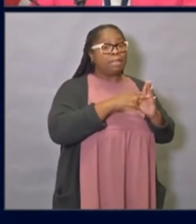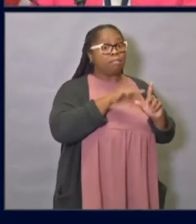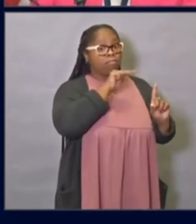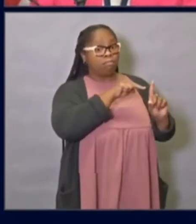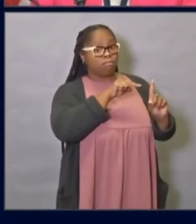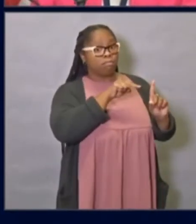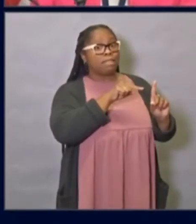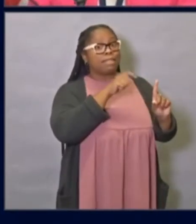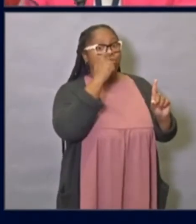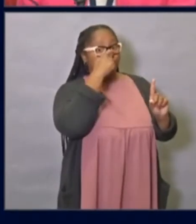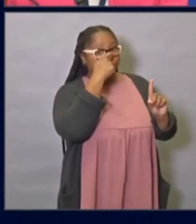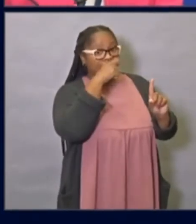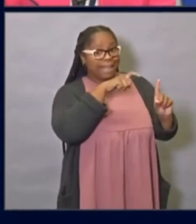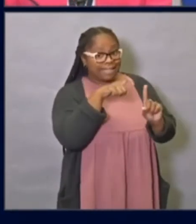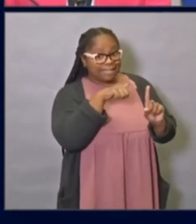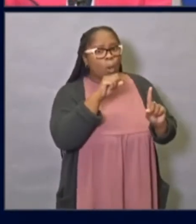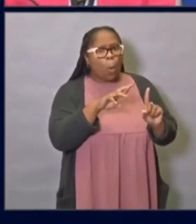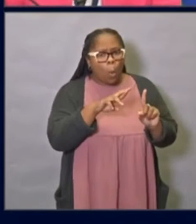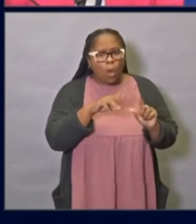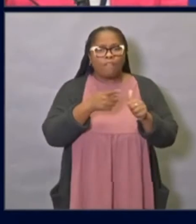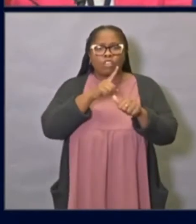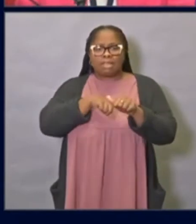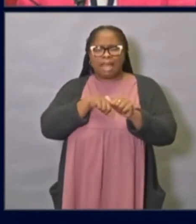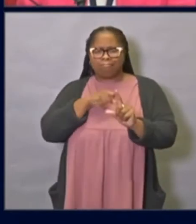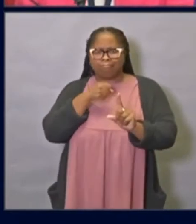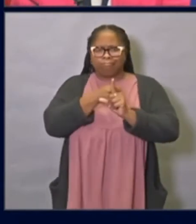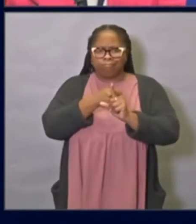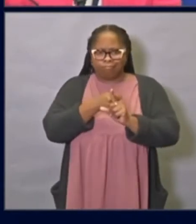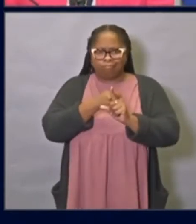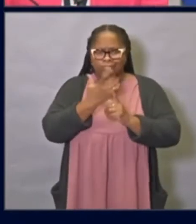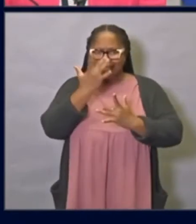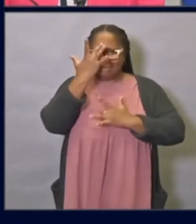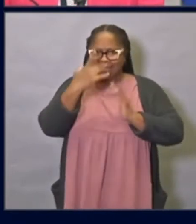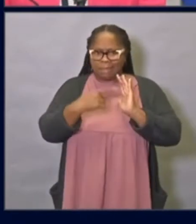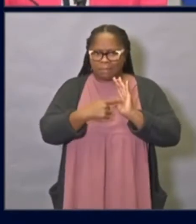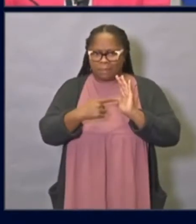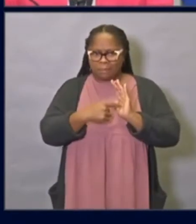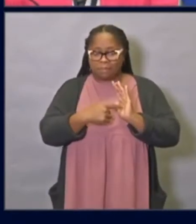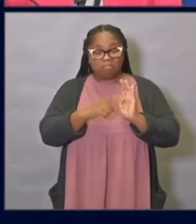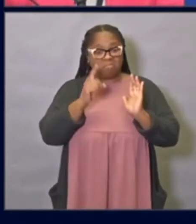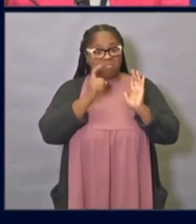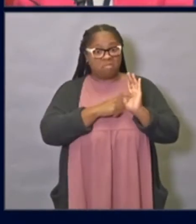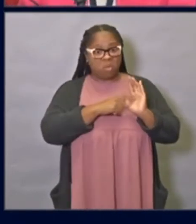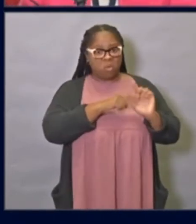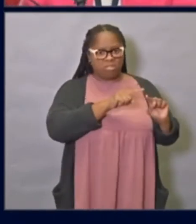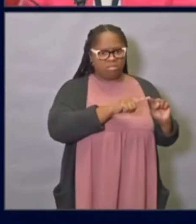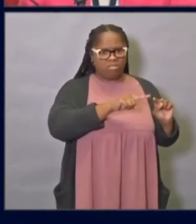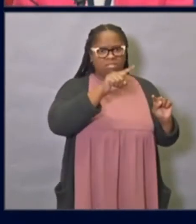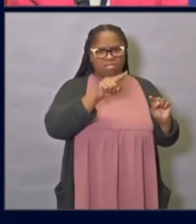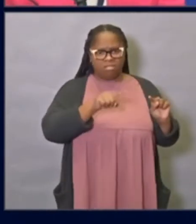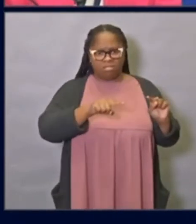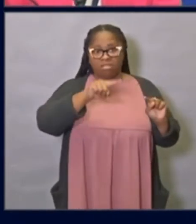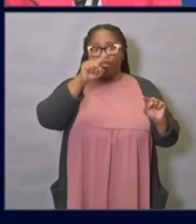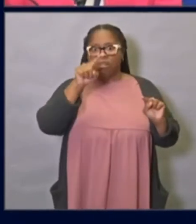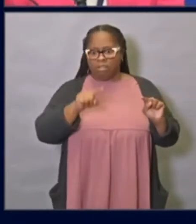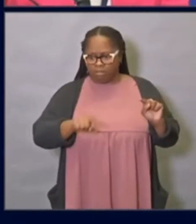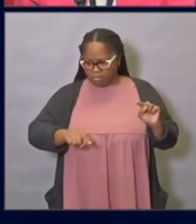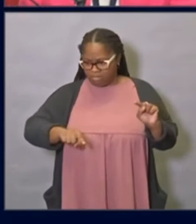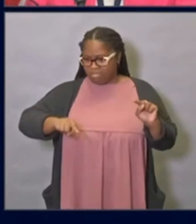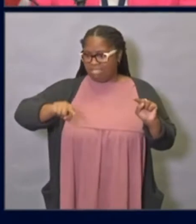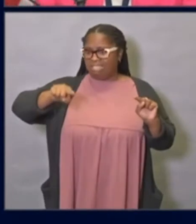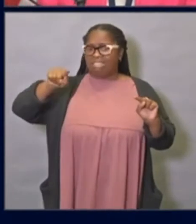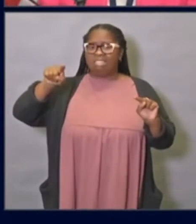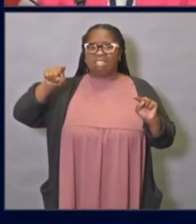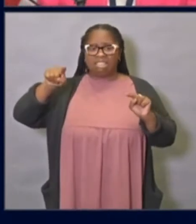first experienced COVID-19 symptoms. And you can see on this graph the current surge in cases is highly evident and